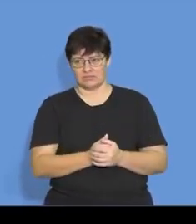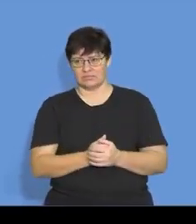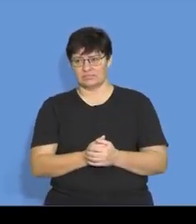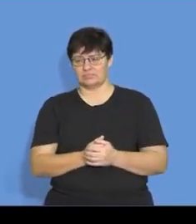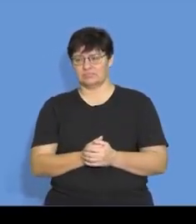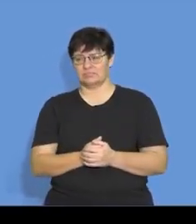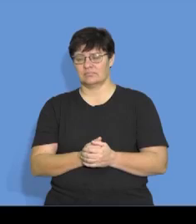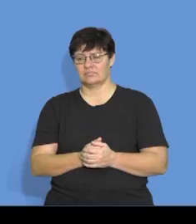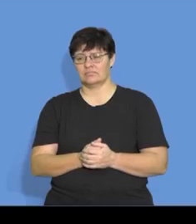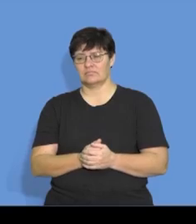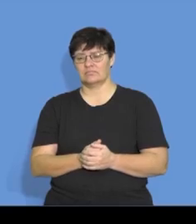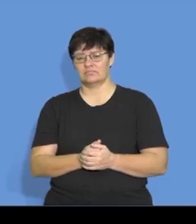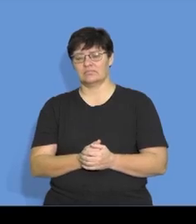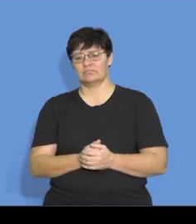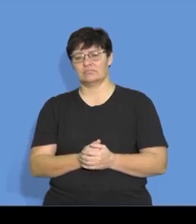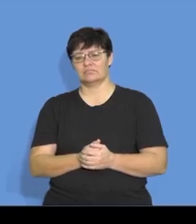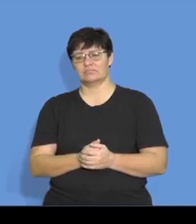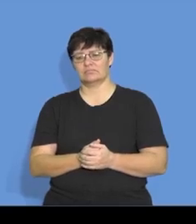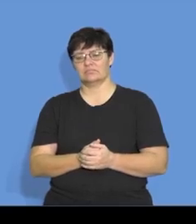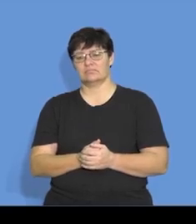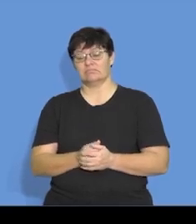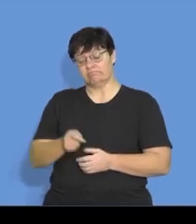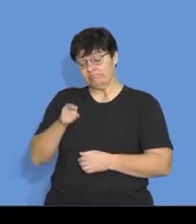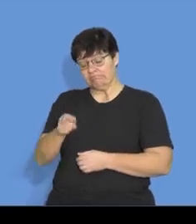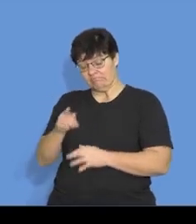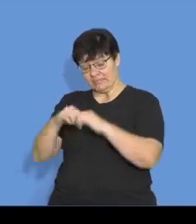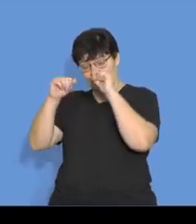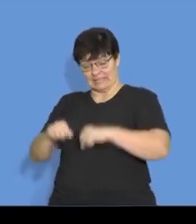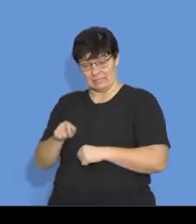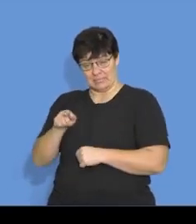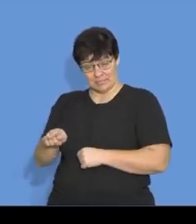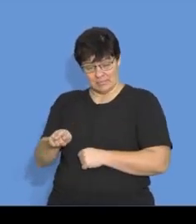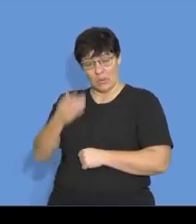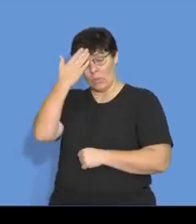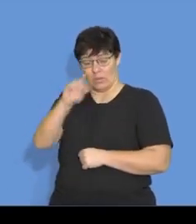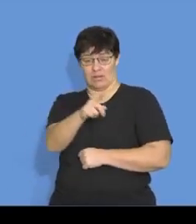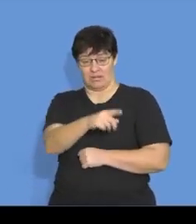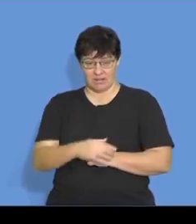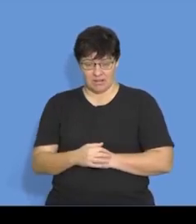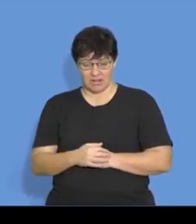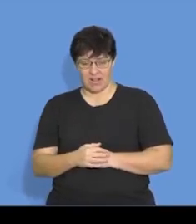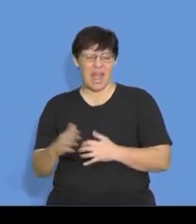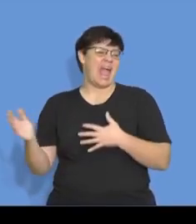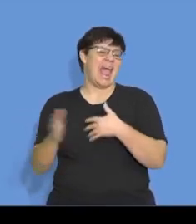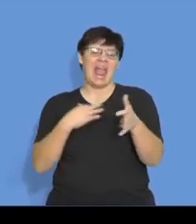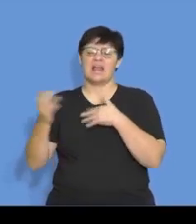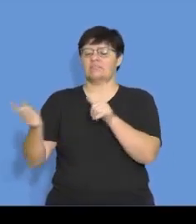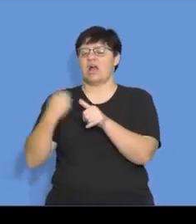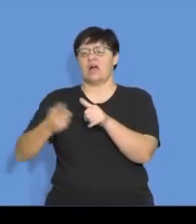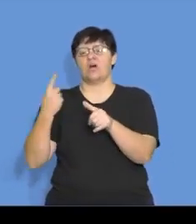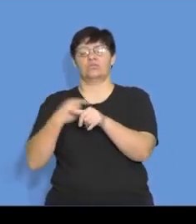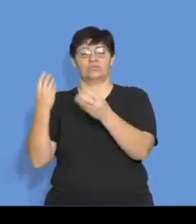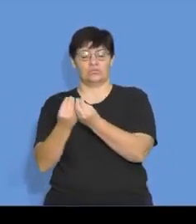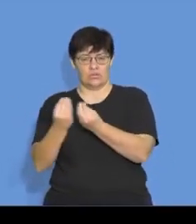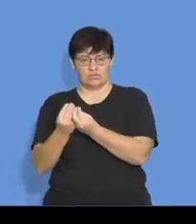Okay, with regards to the periodic inventory system, we know that any stock take is